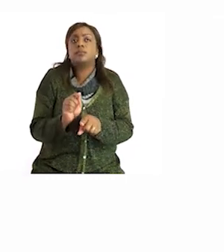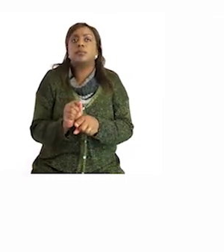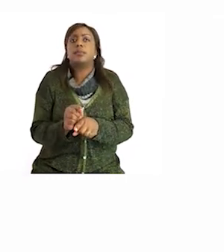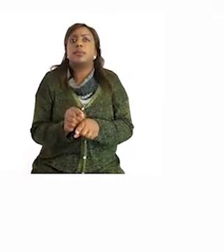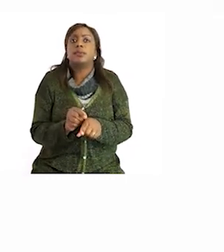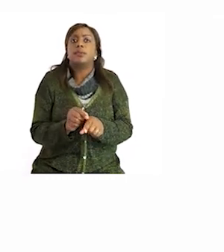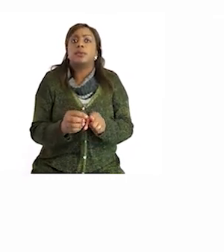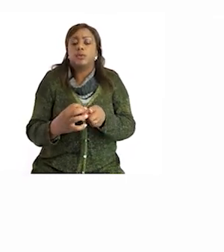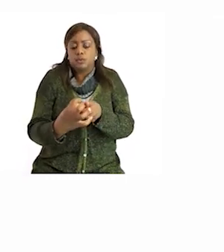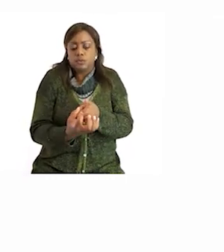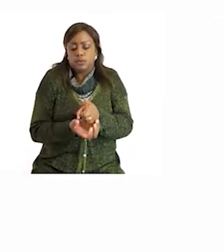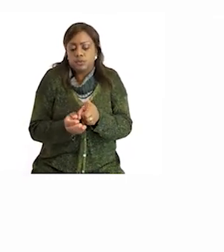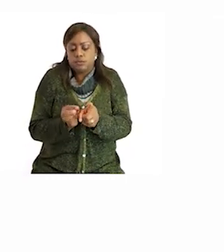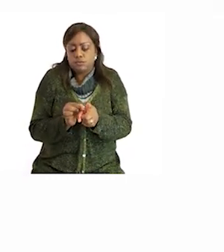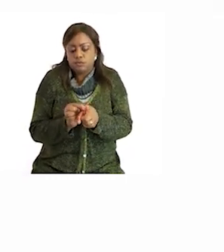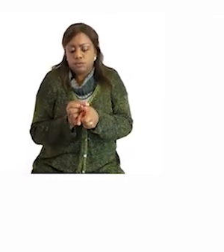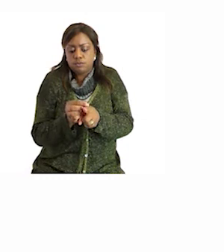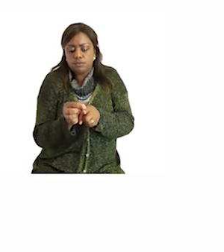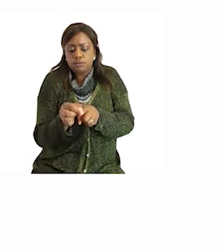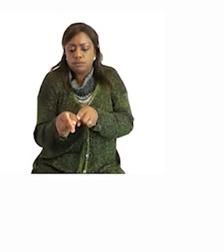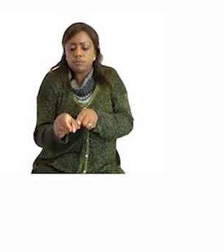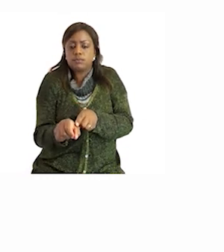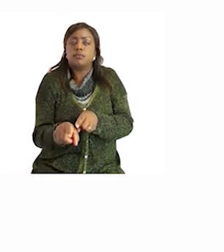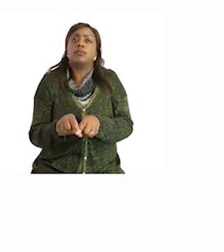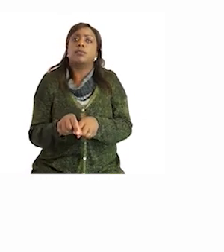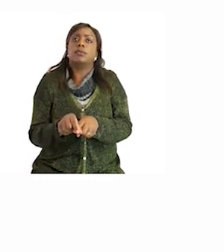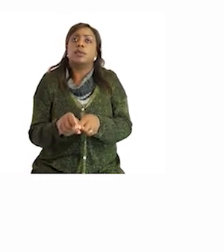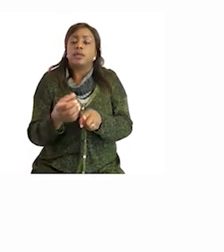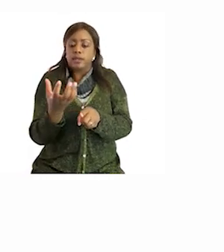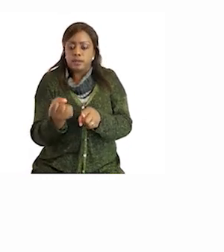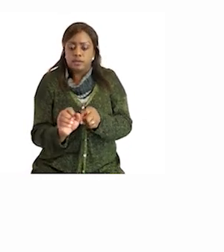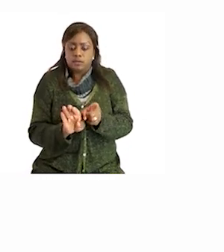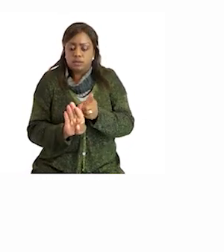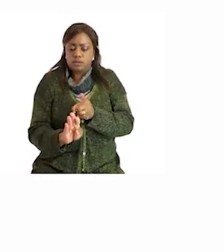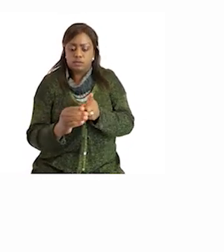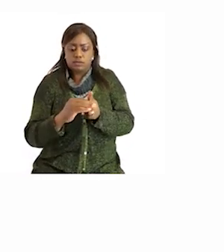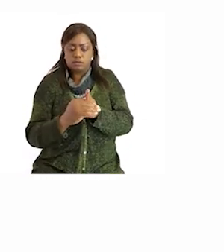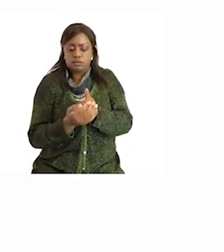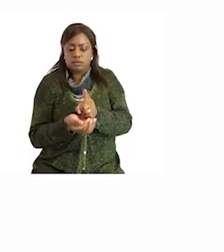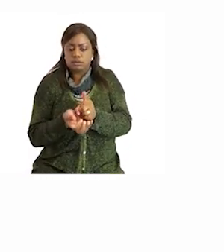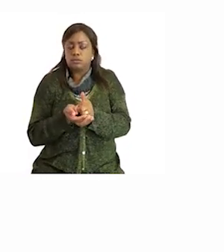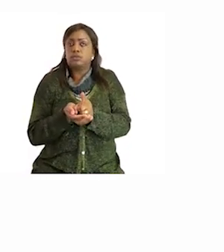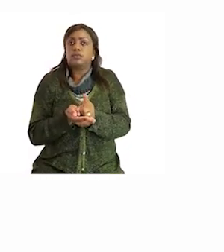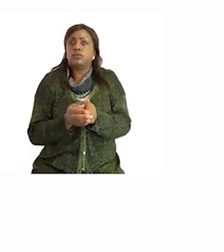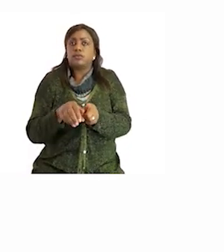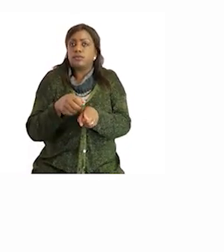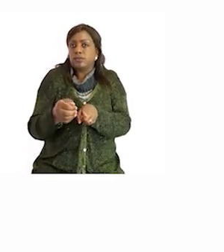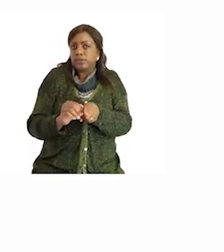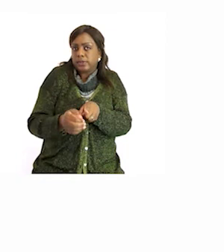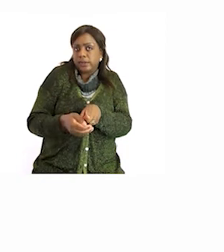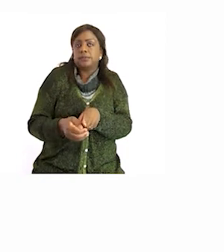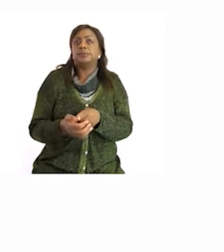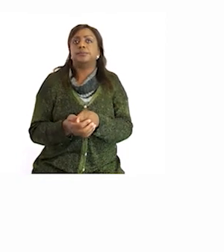sperm cells, and also adds a protective fluid that is going to protect this sperm